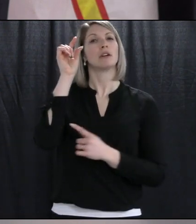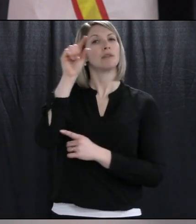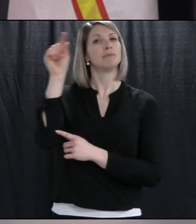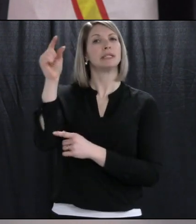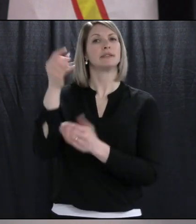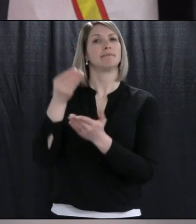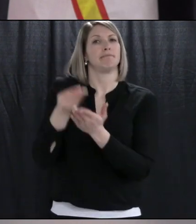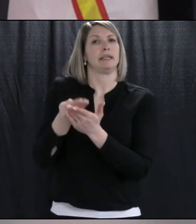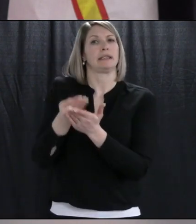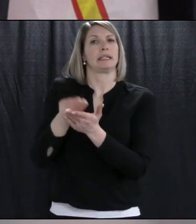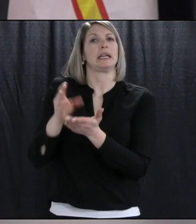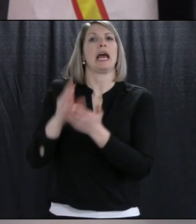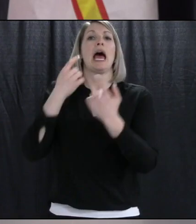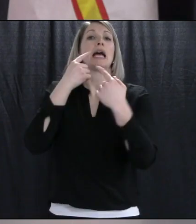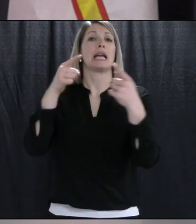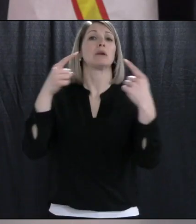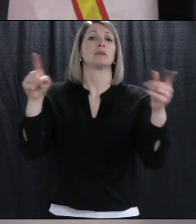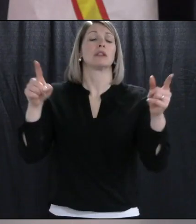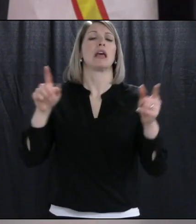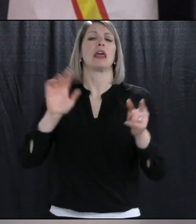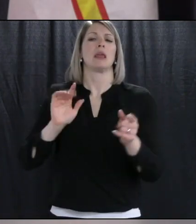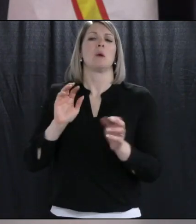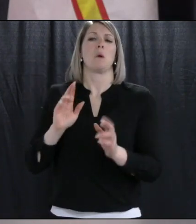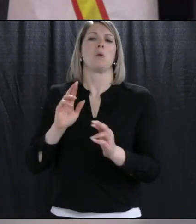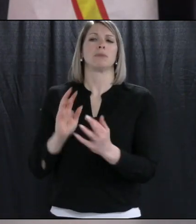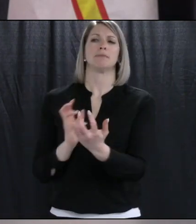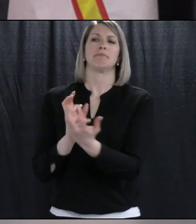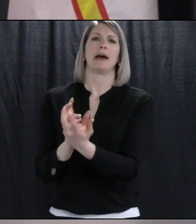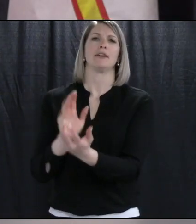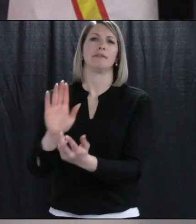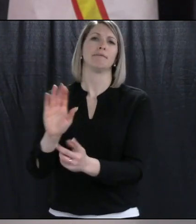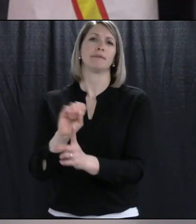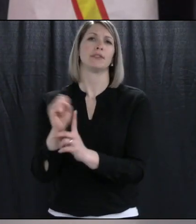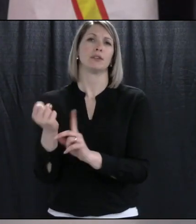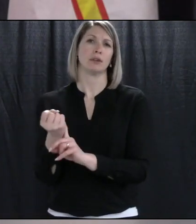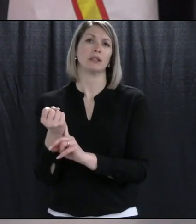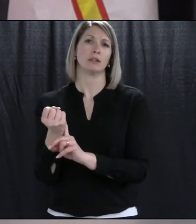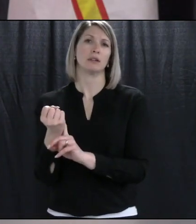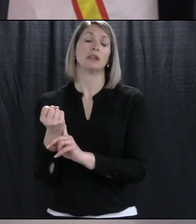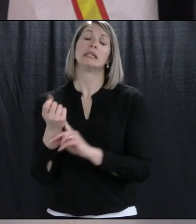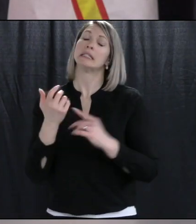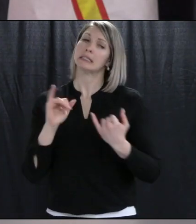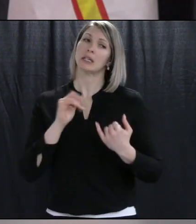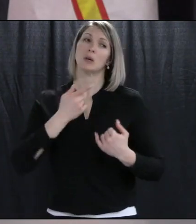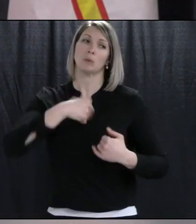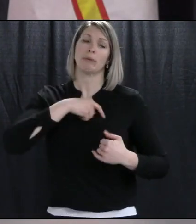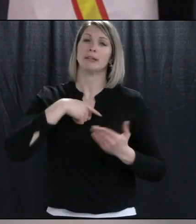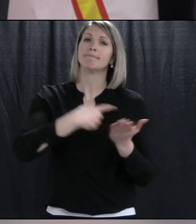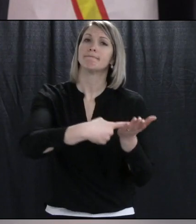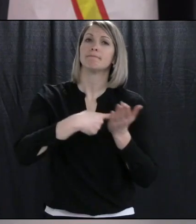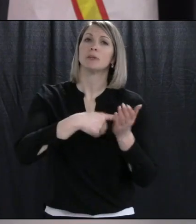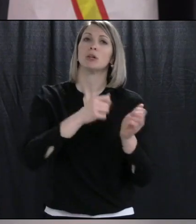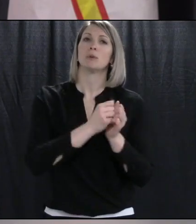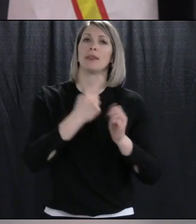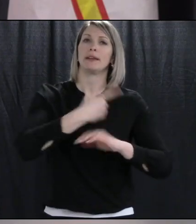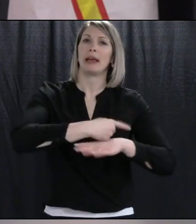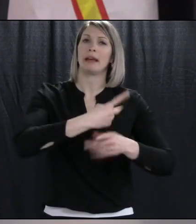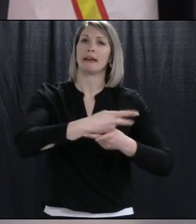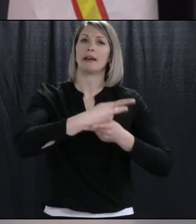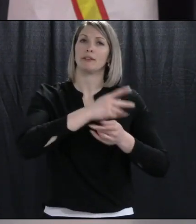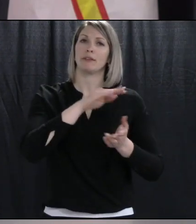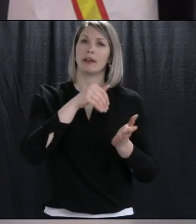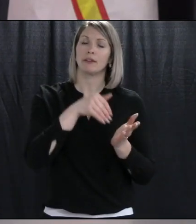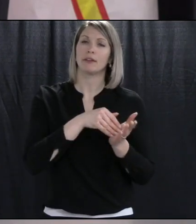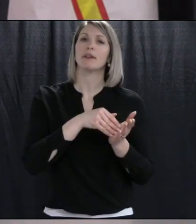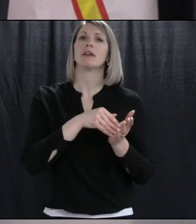able to make provision for those people that you're just mentioning there. We're still working, with the childcare centers and daycare centers to actually put services in